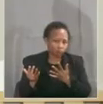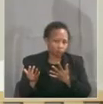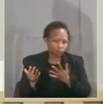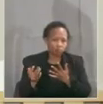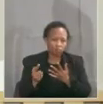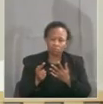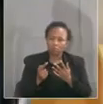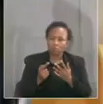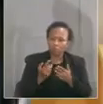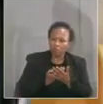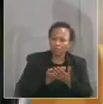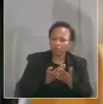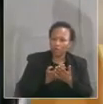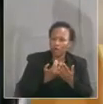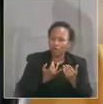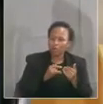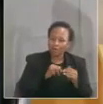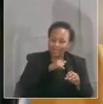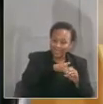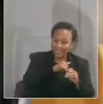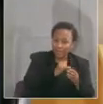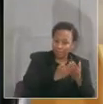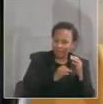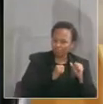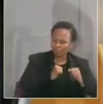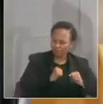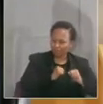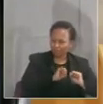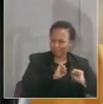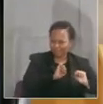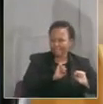strength of the internal part.